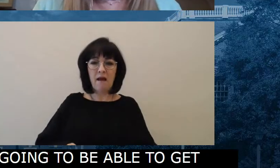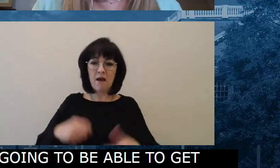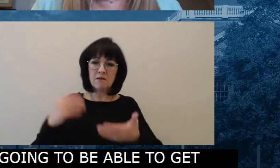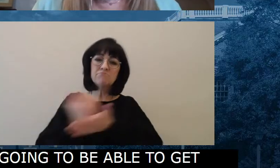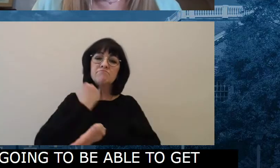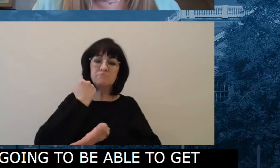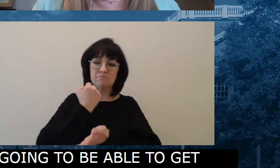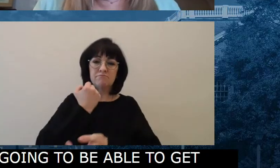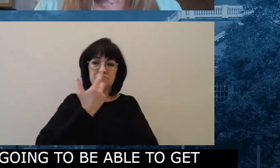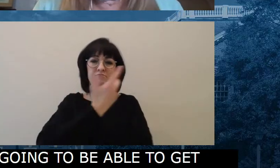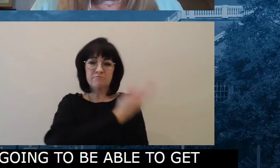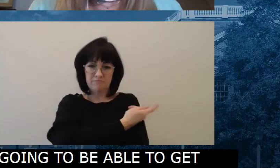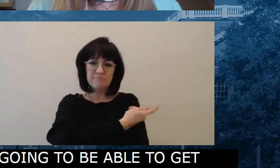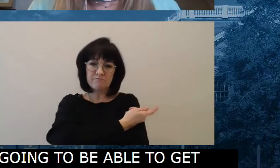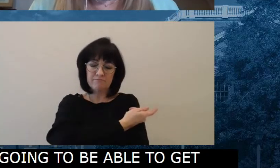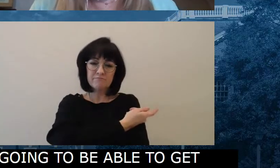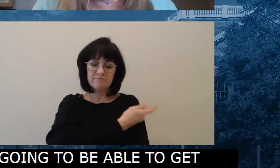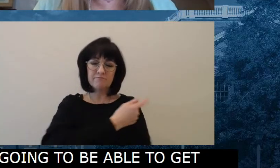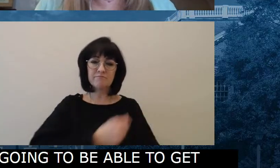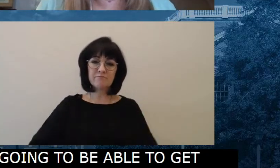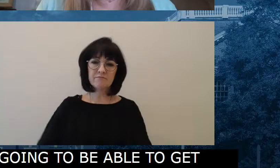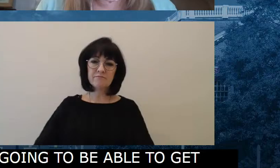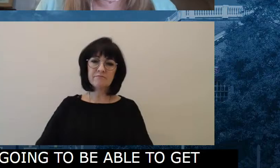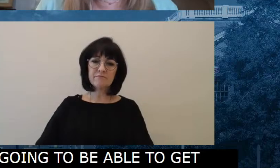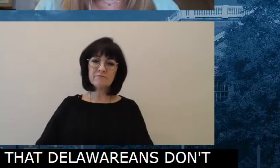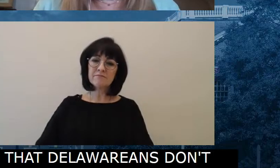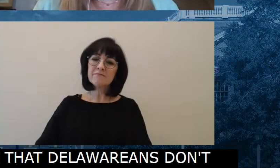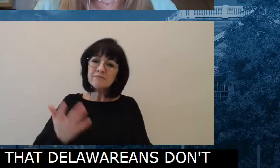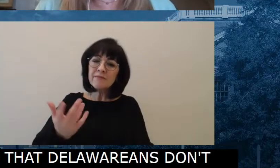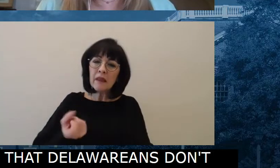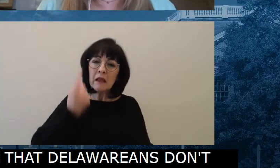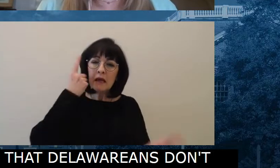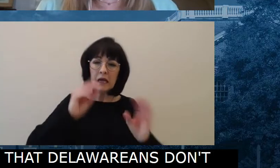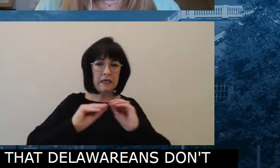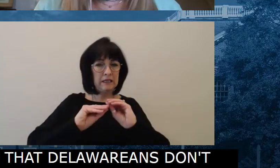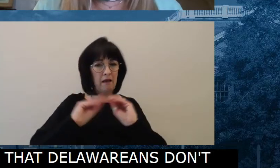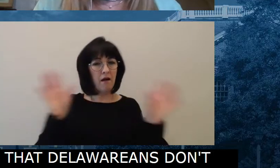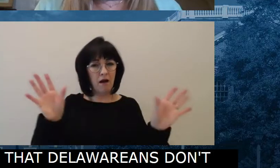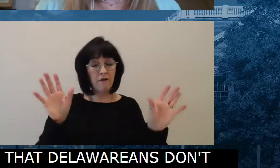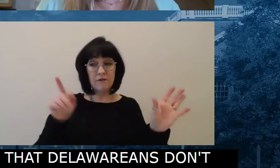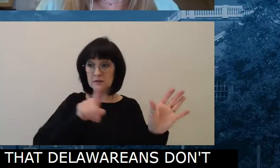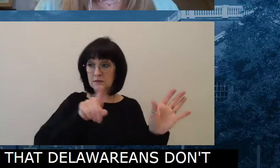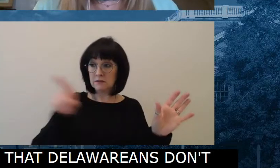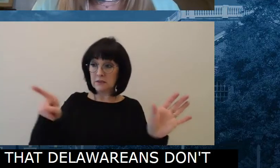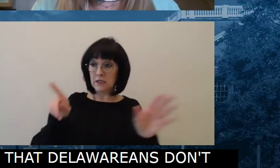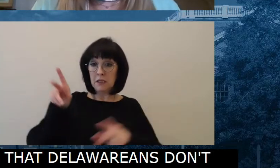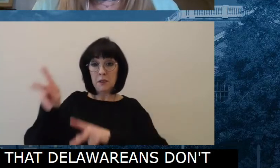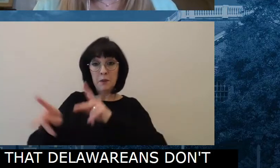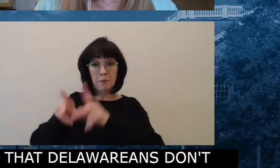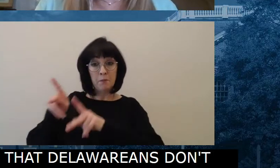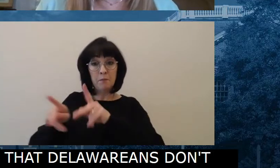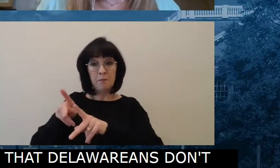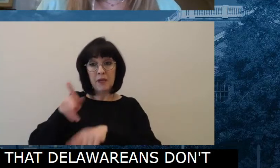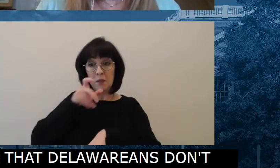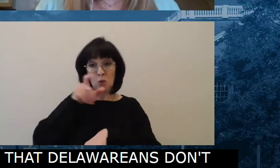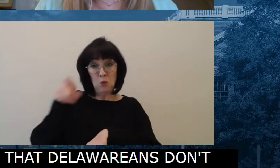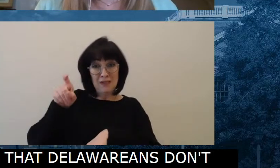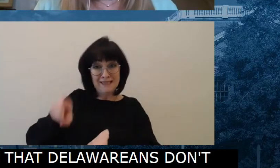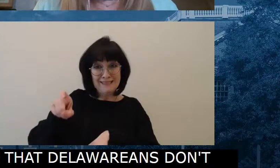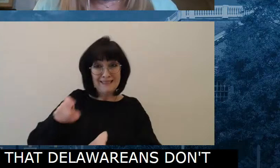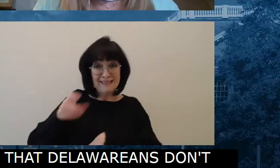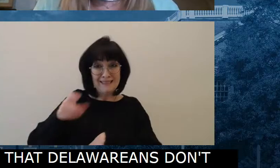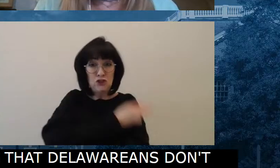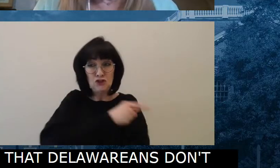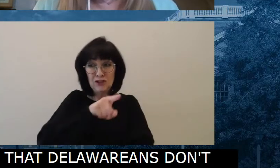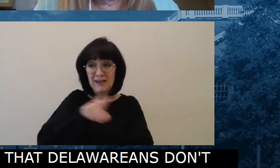decide, and everyone to recognize that, those individuals who are at risk by age or